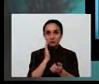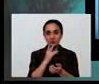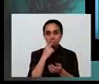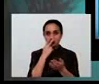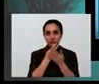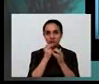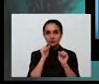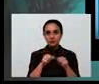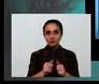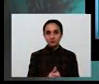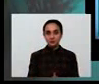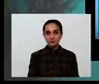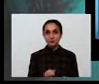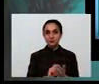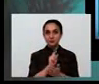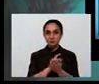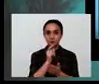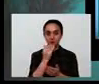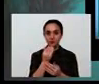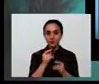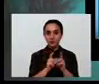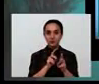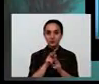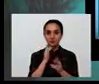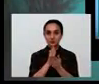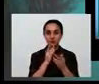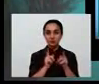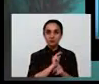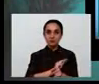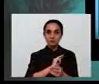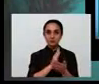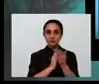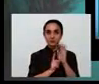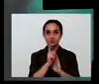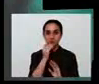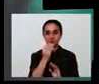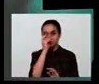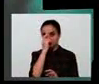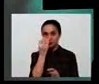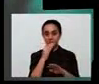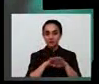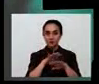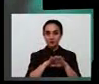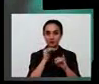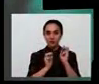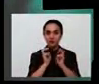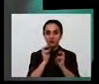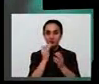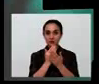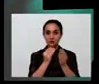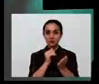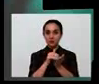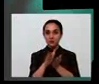biz ko'rishimiz mumkin ekan. Albatta, bu zarar keltirib ishlaydigan o'sha davlat banklari va korxonalaridan